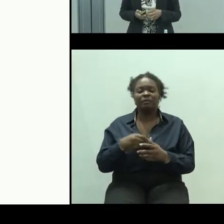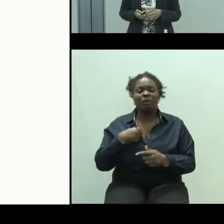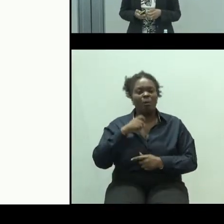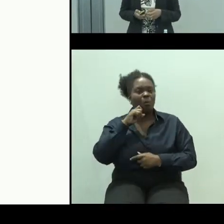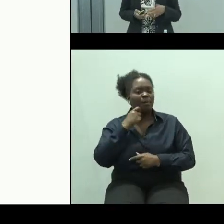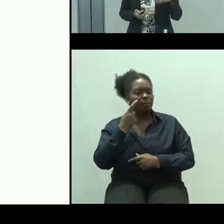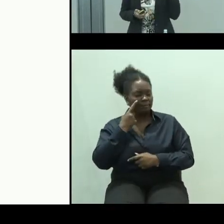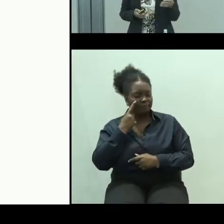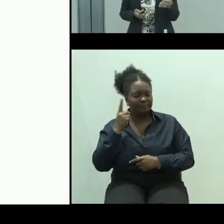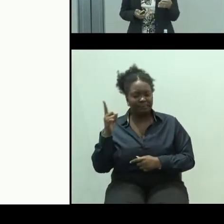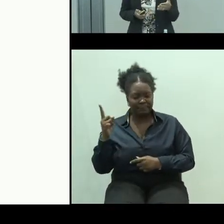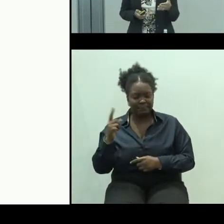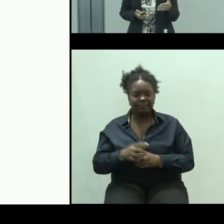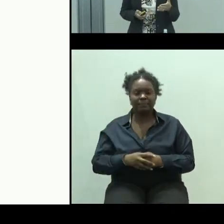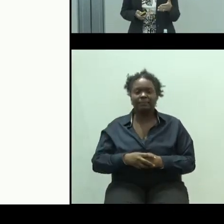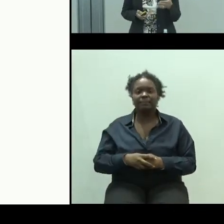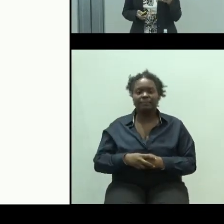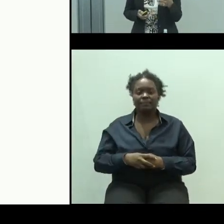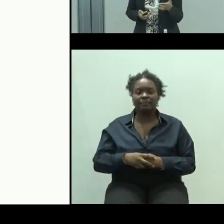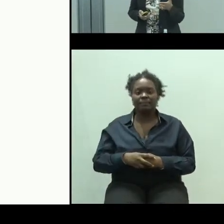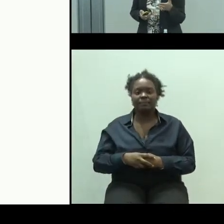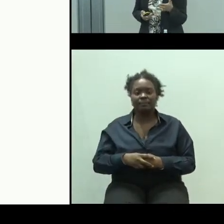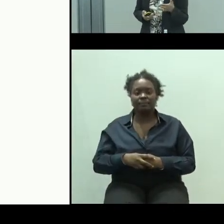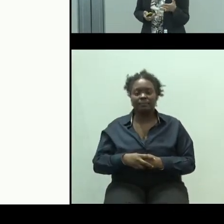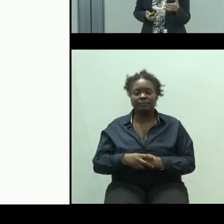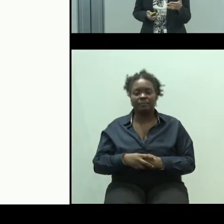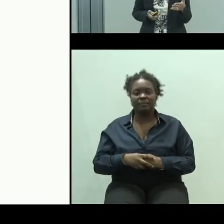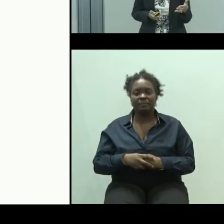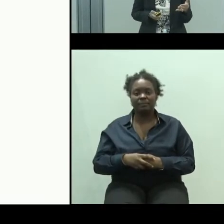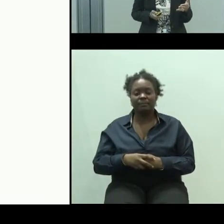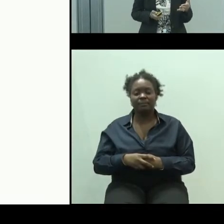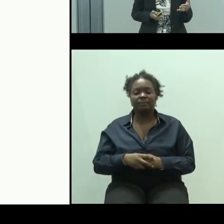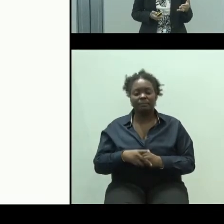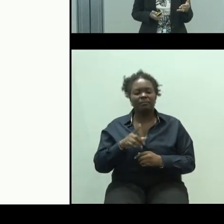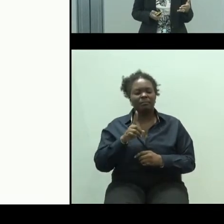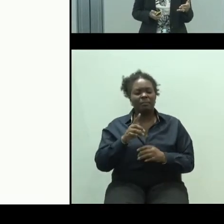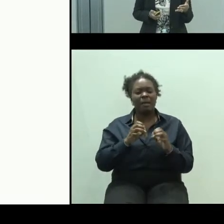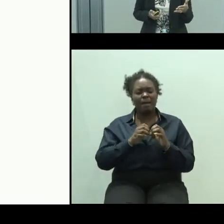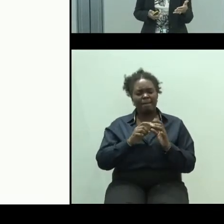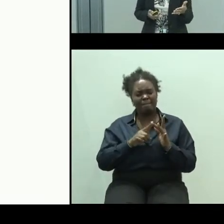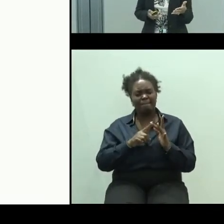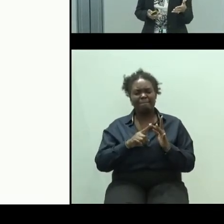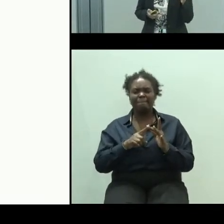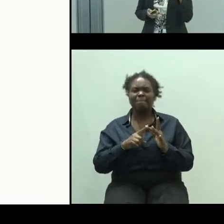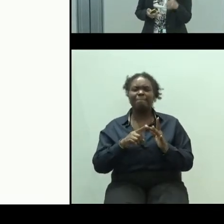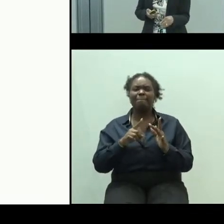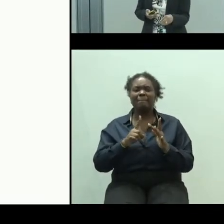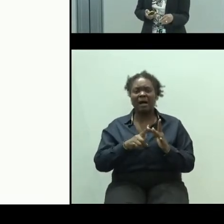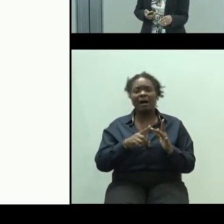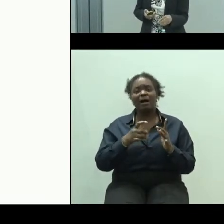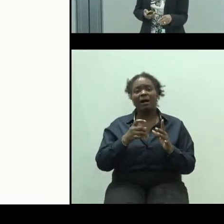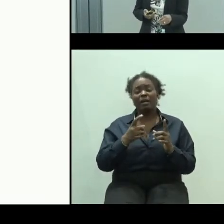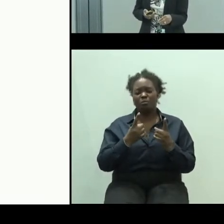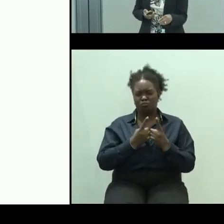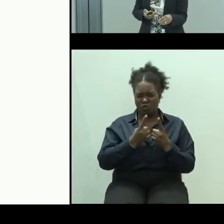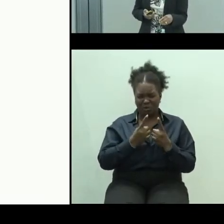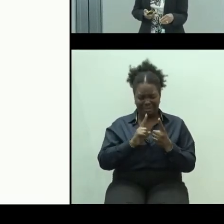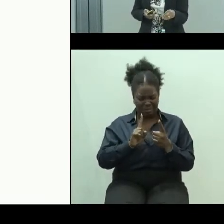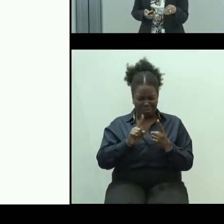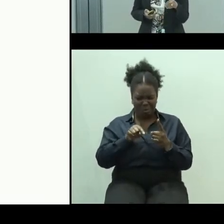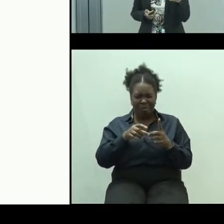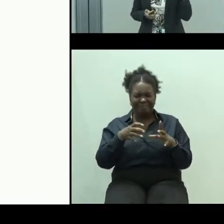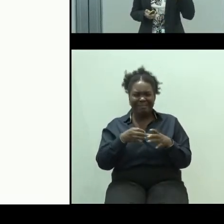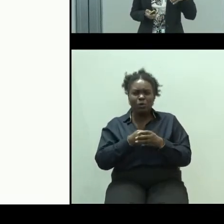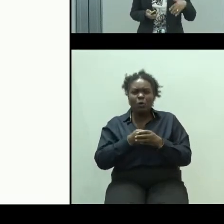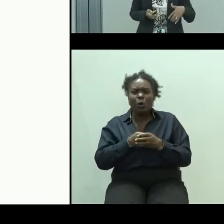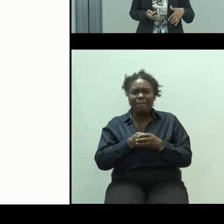minute. As we do this, one thing we're concerned about are byproducts. In other words, what are the compounds that are made